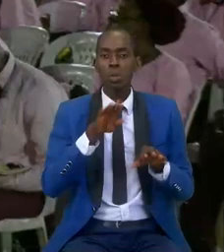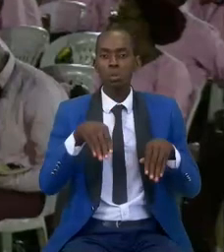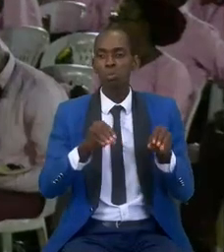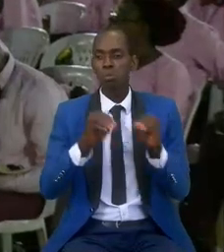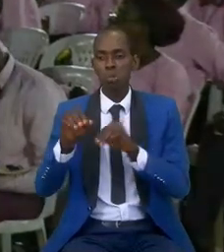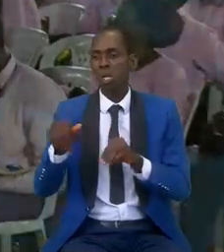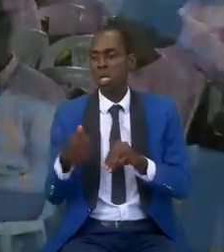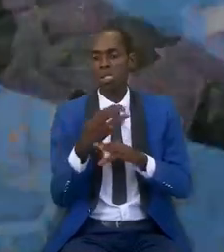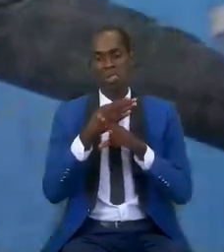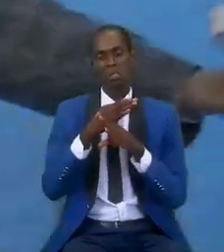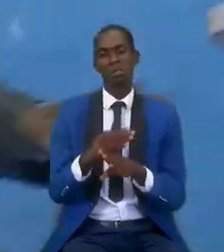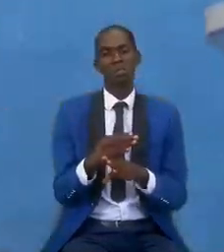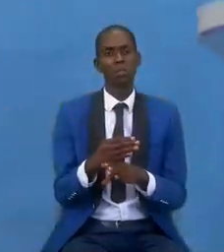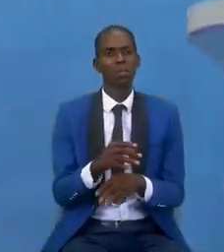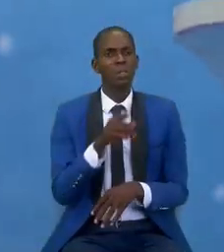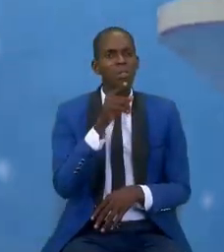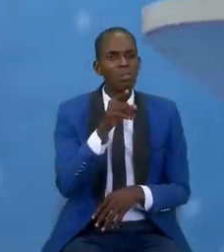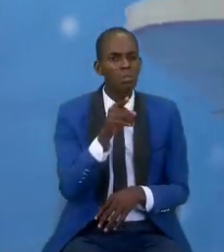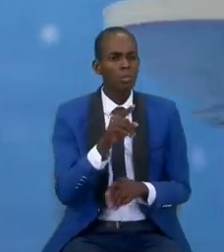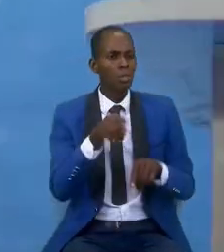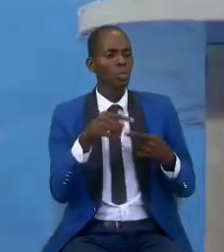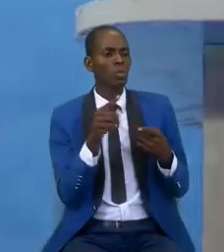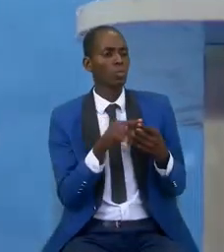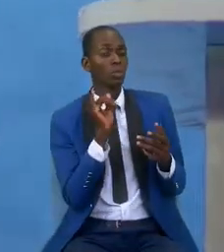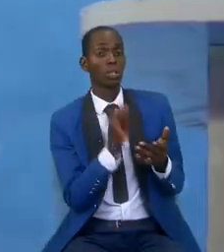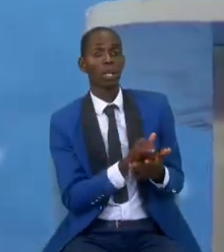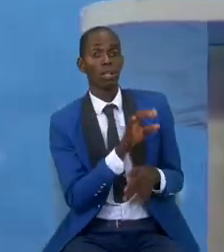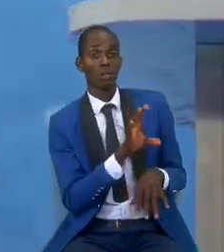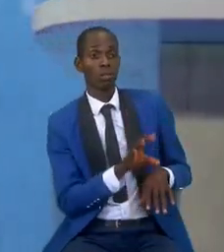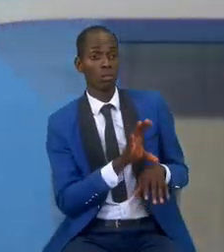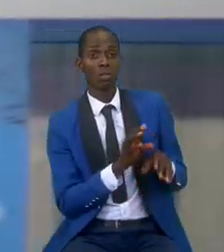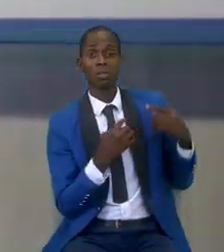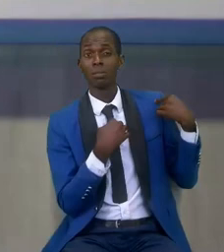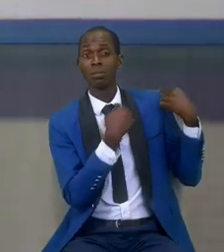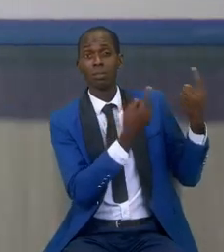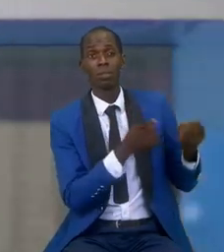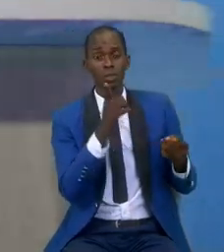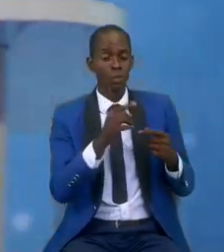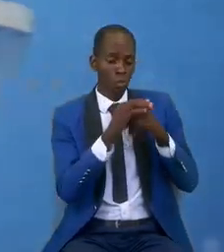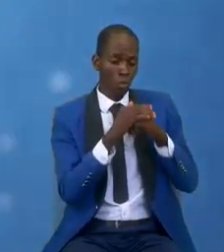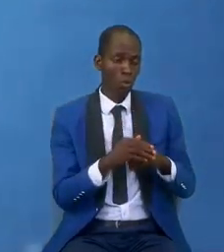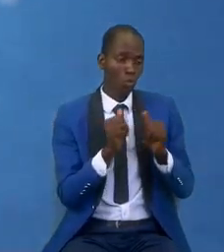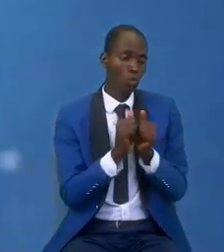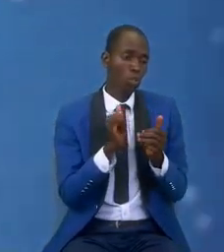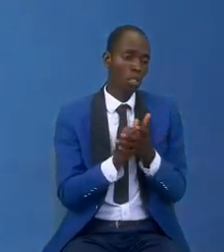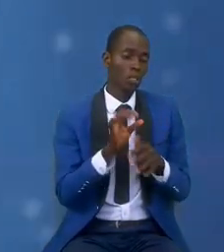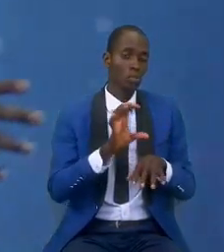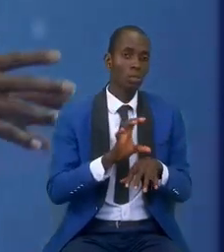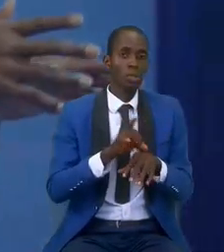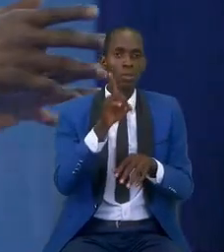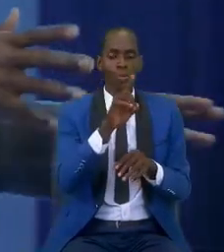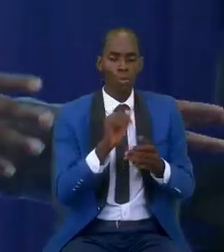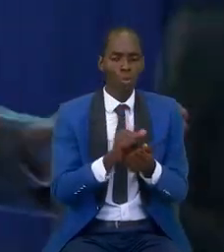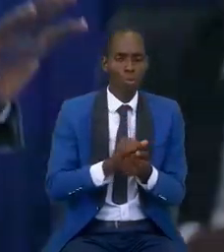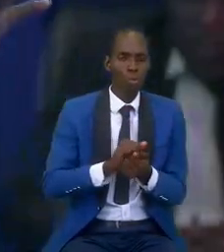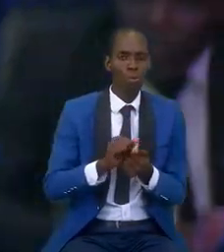if you worship this particular kind of water and if you're born this kind of candle and you follow this path and